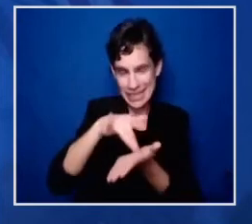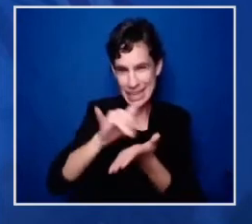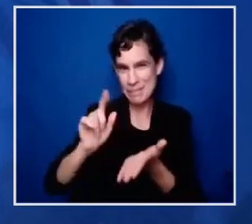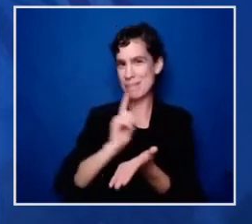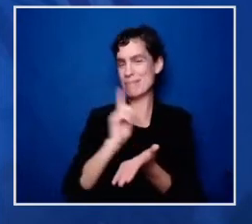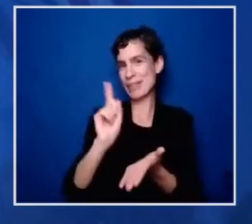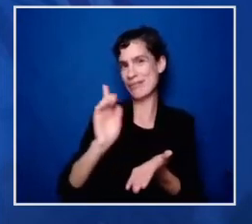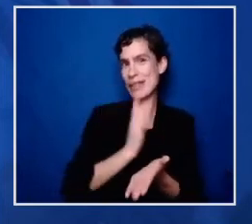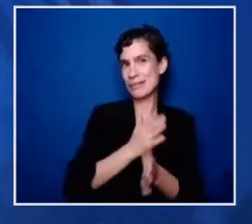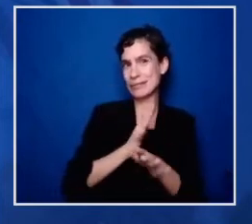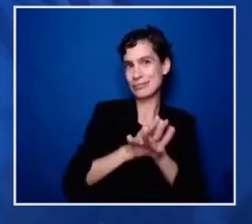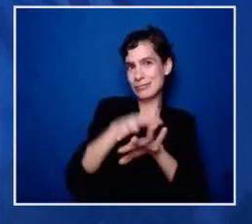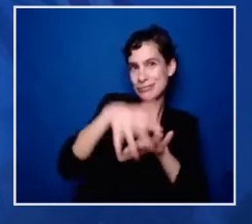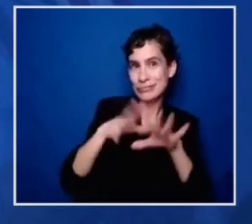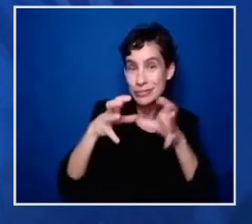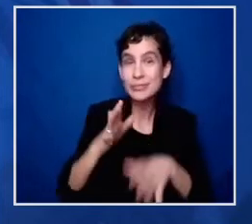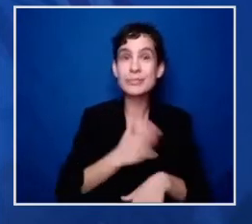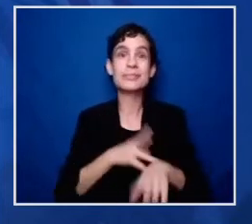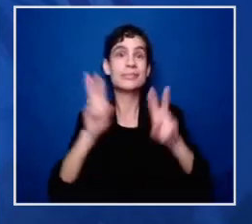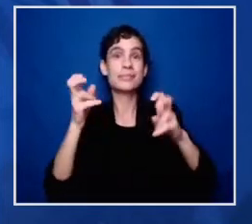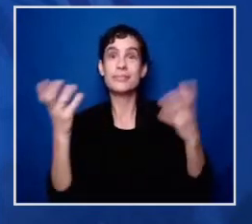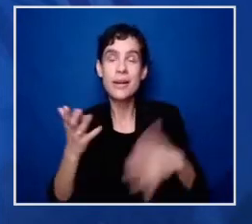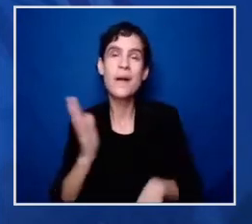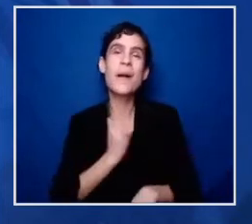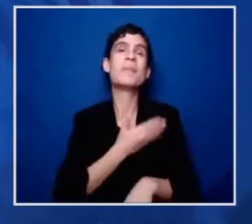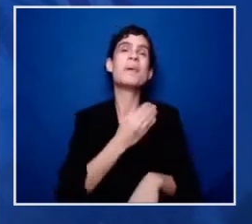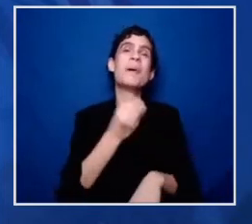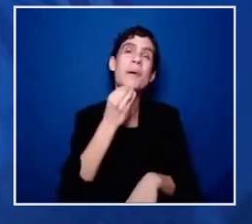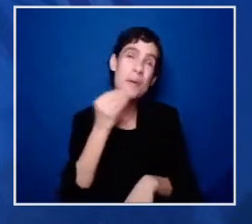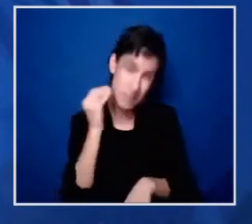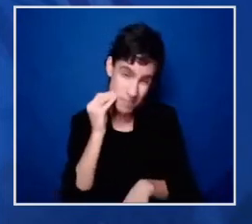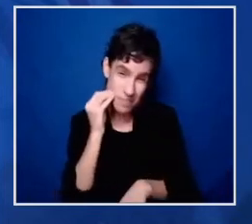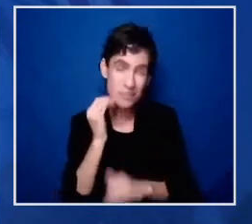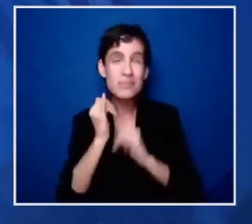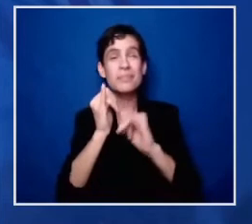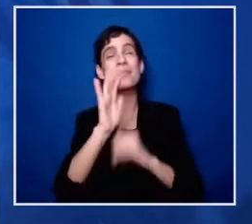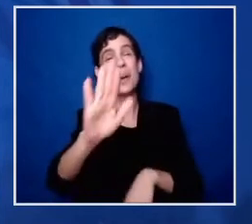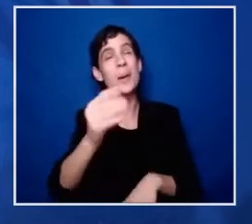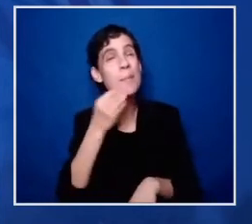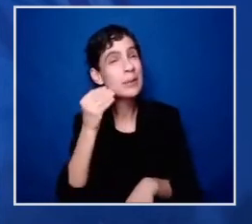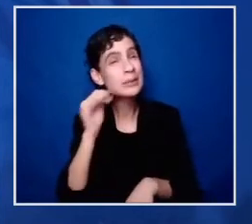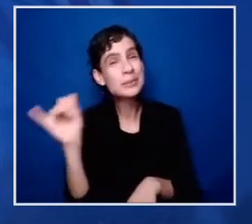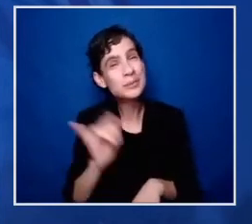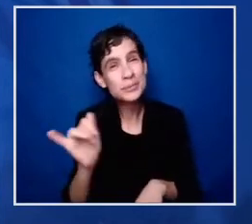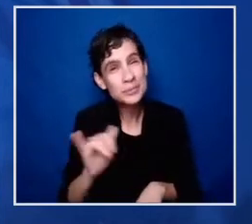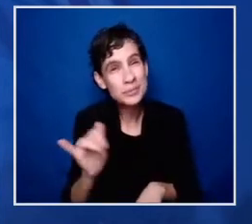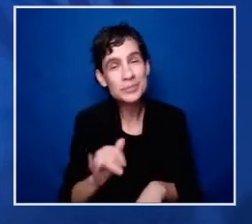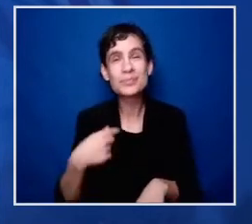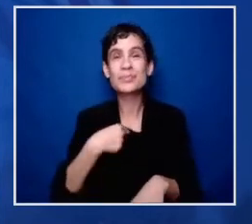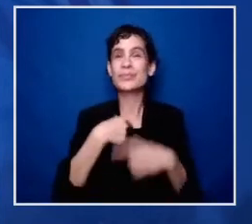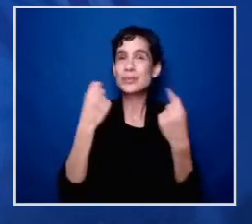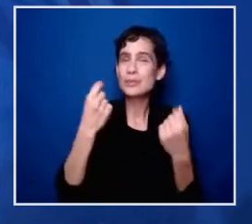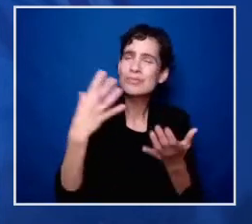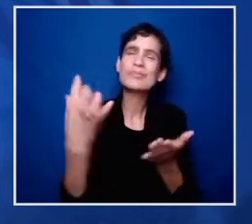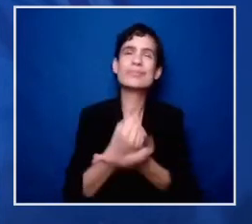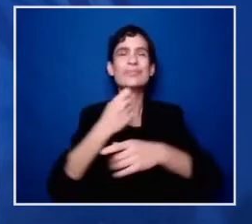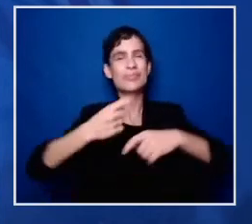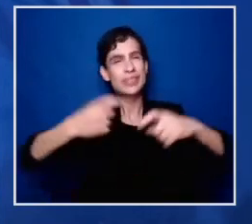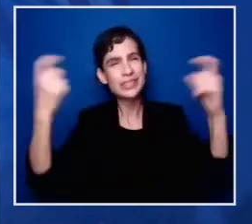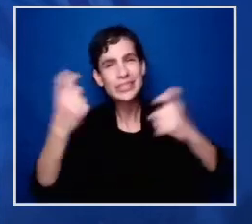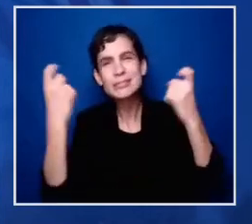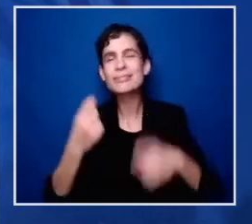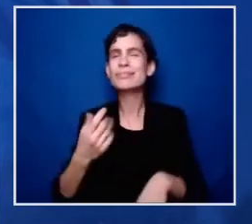then, I thank you for your attention and celebrate with you the achievements of the late and good Dr. Martin Luther King Jr. and